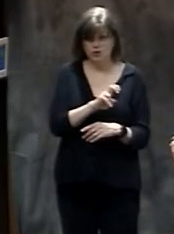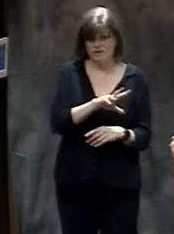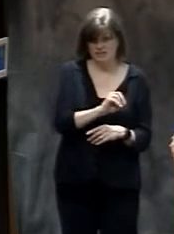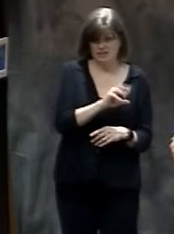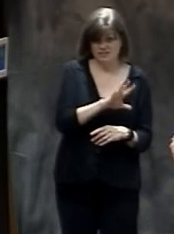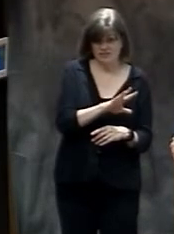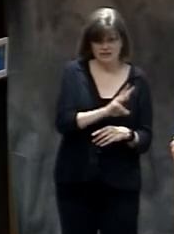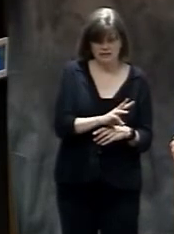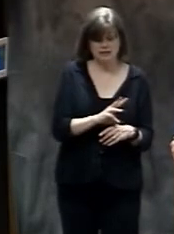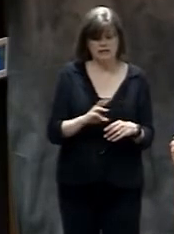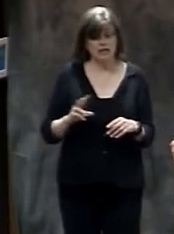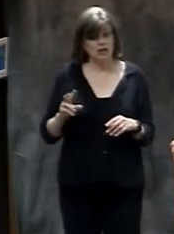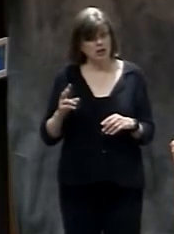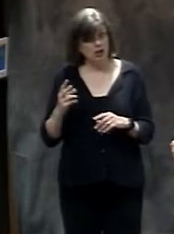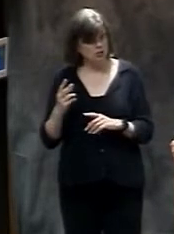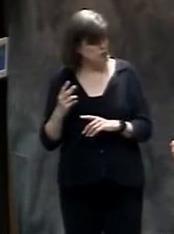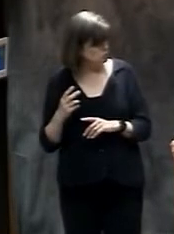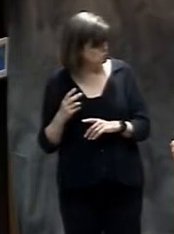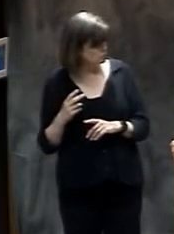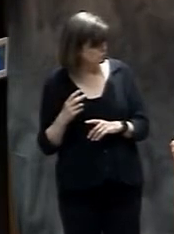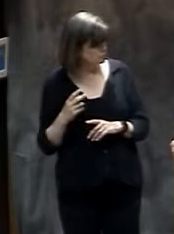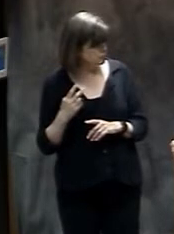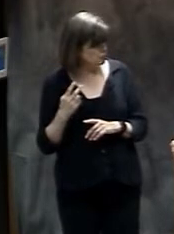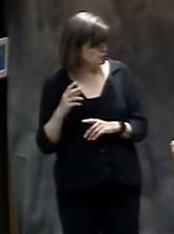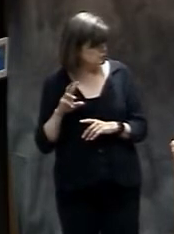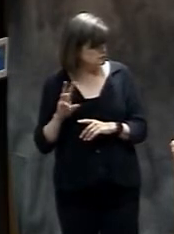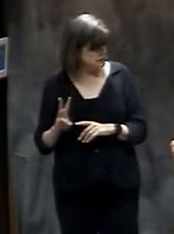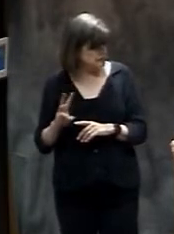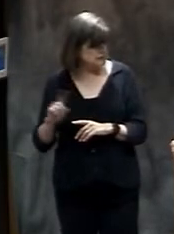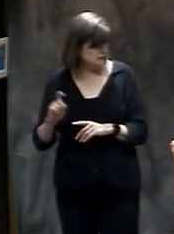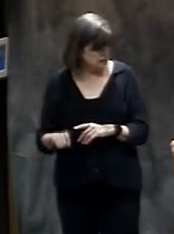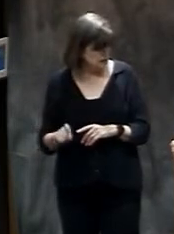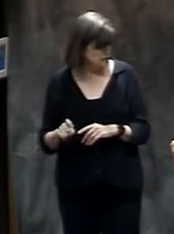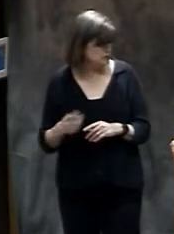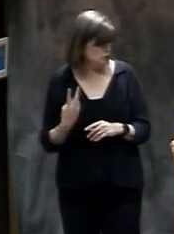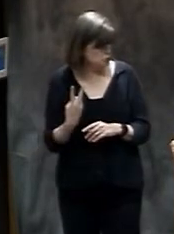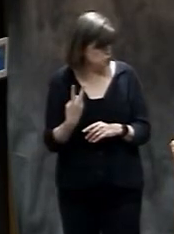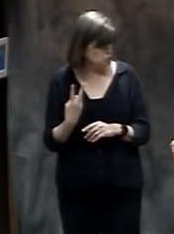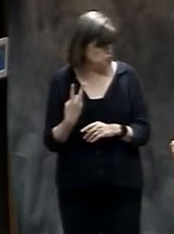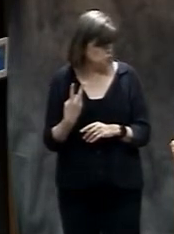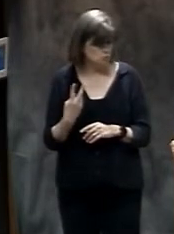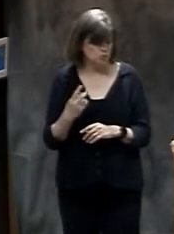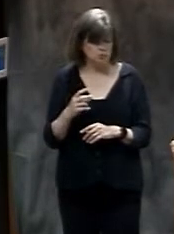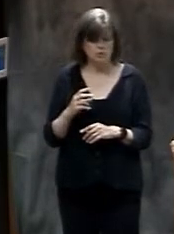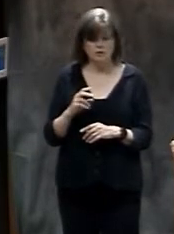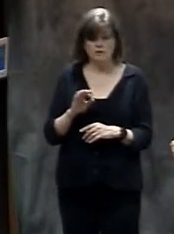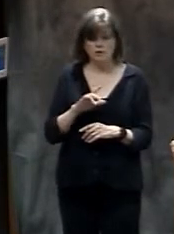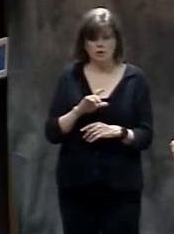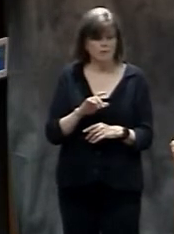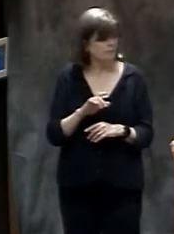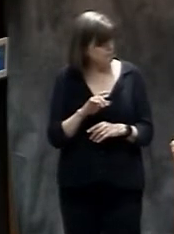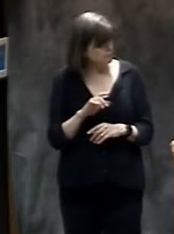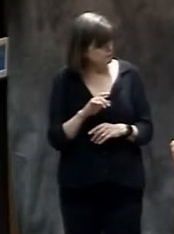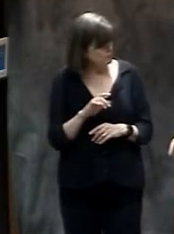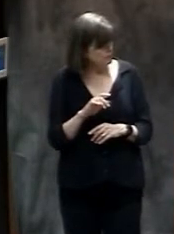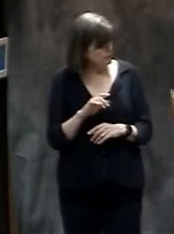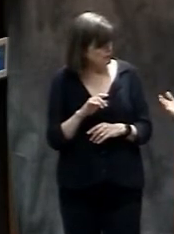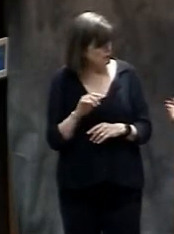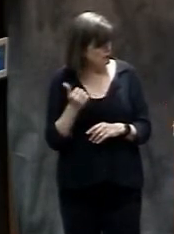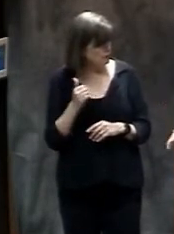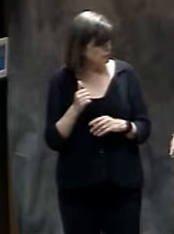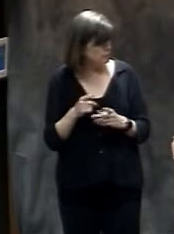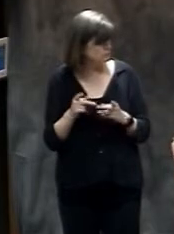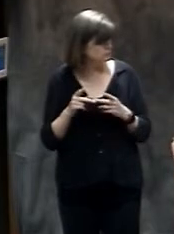map is showing you is locally, cases that are locally acquired. These are not cases from people who've traveled to Cuba